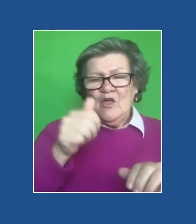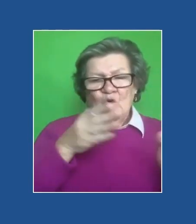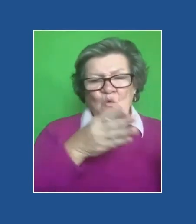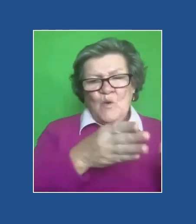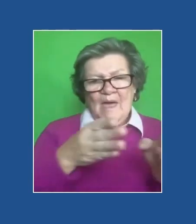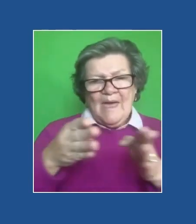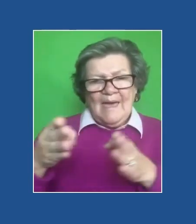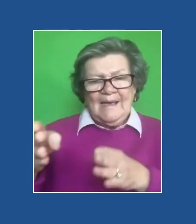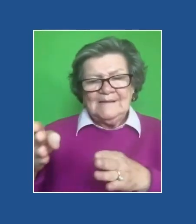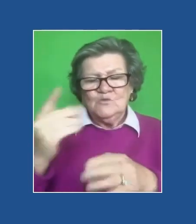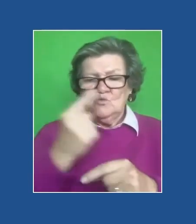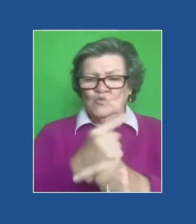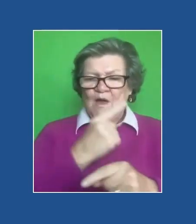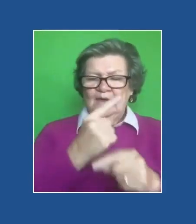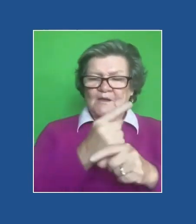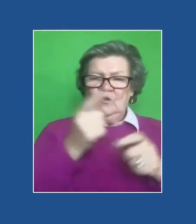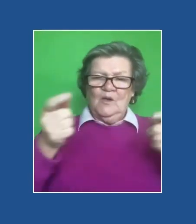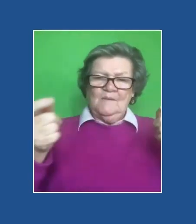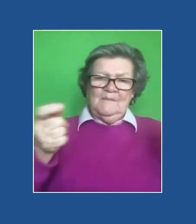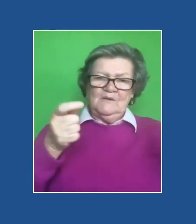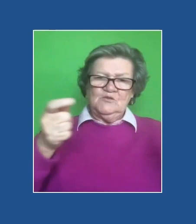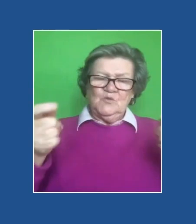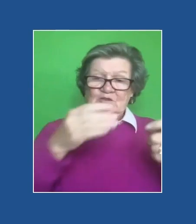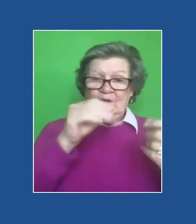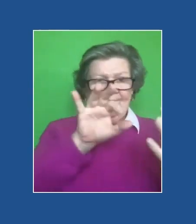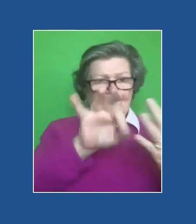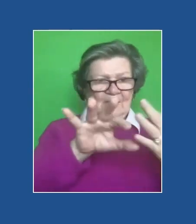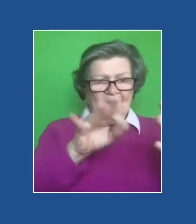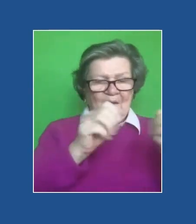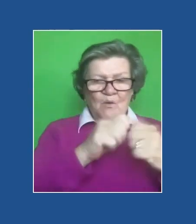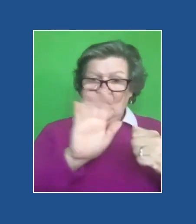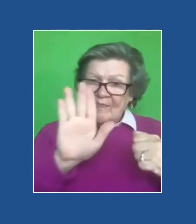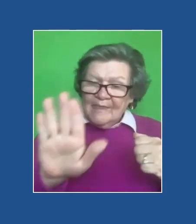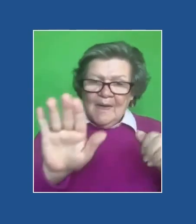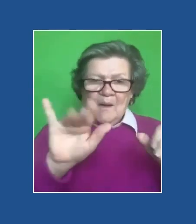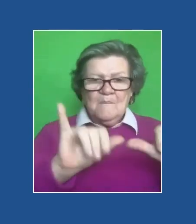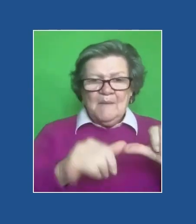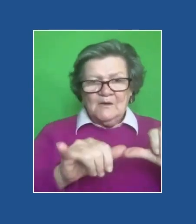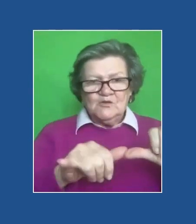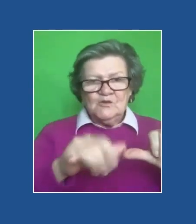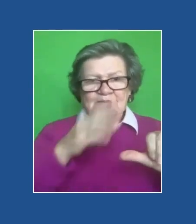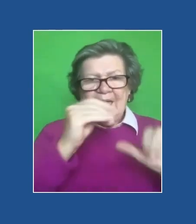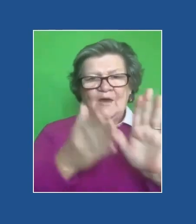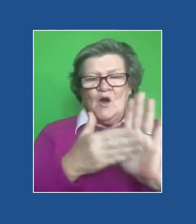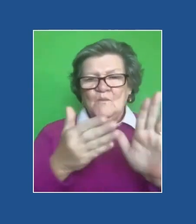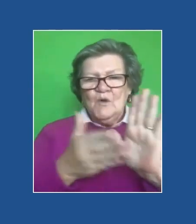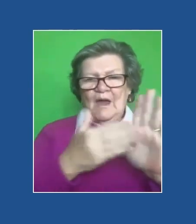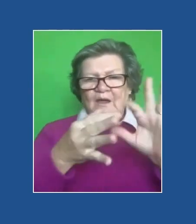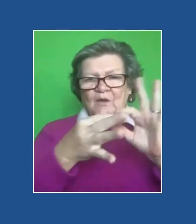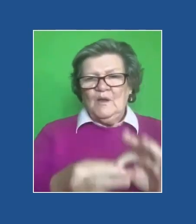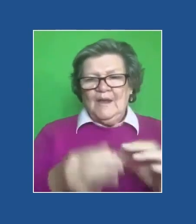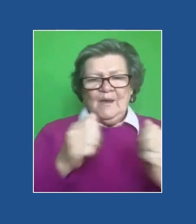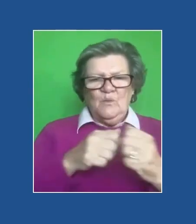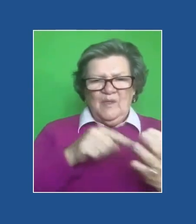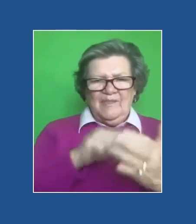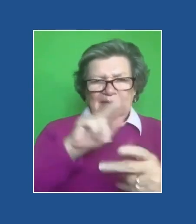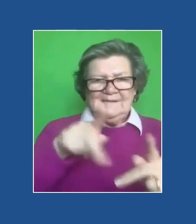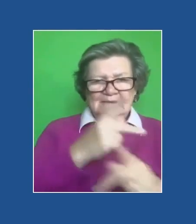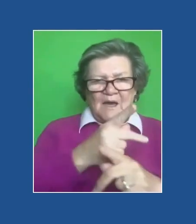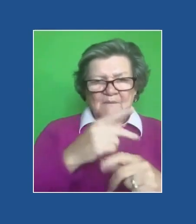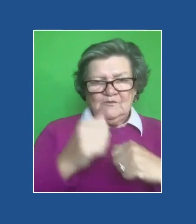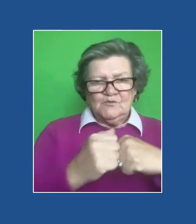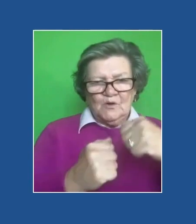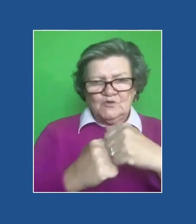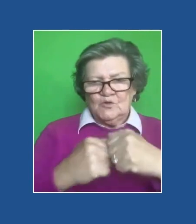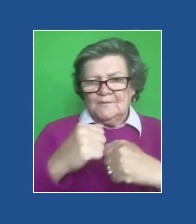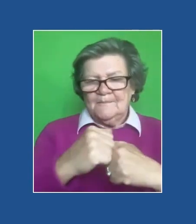regular administration and feedback of measures while operating in our DBT treatment hierarchy. So for example,